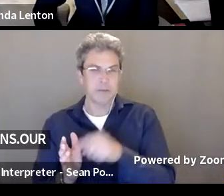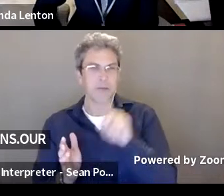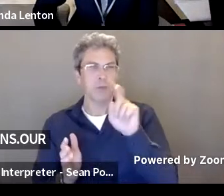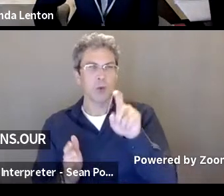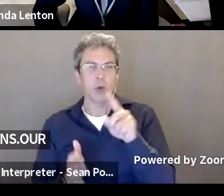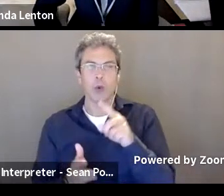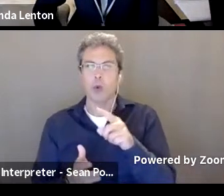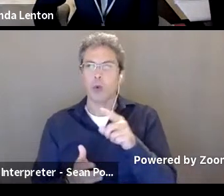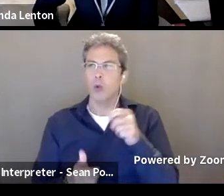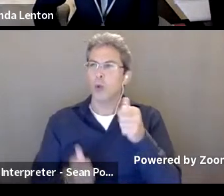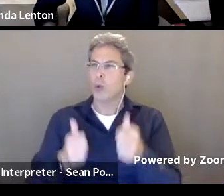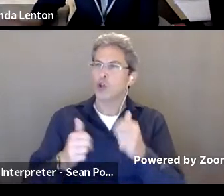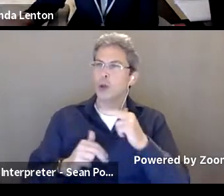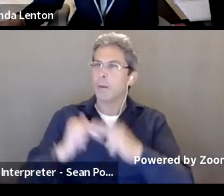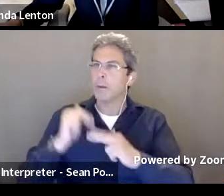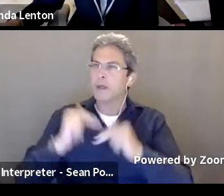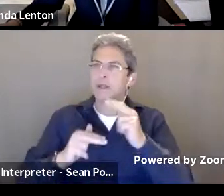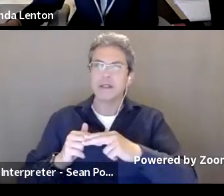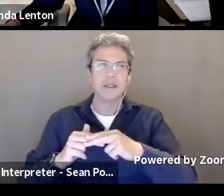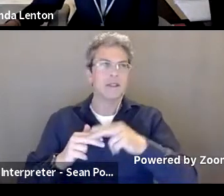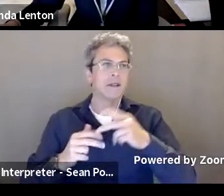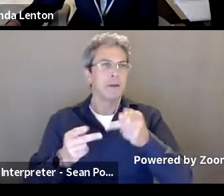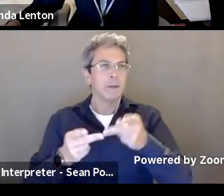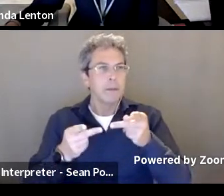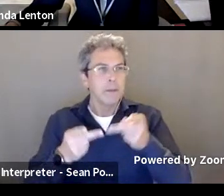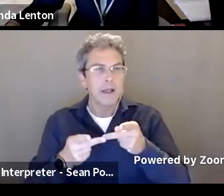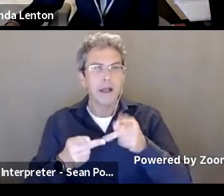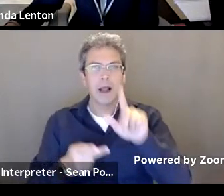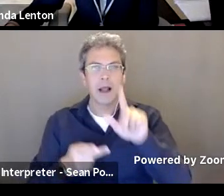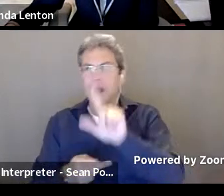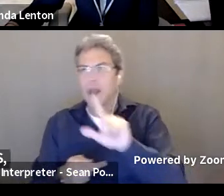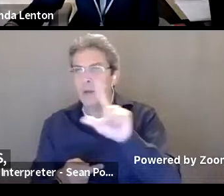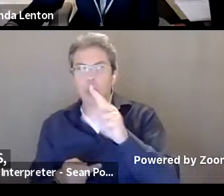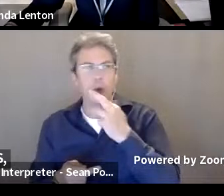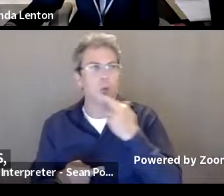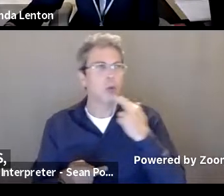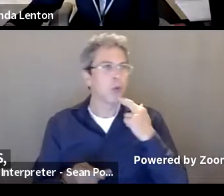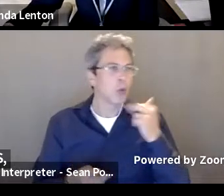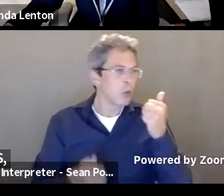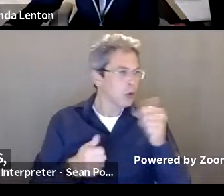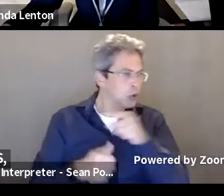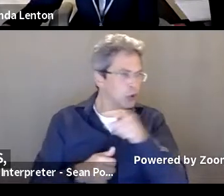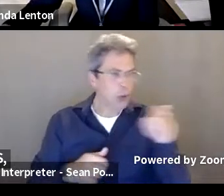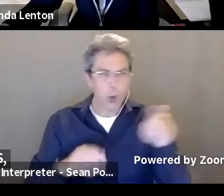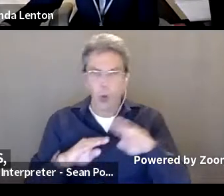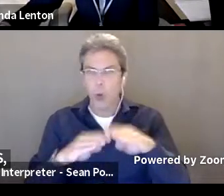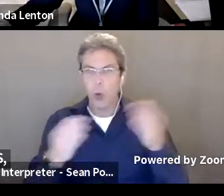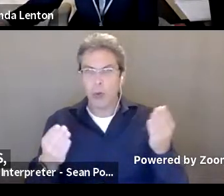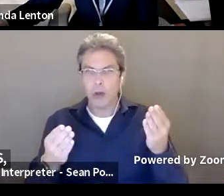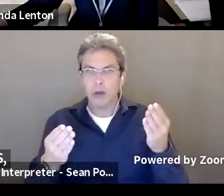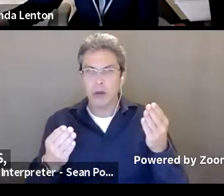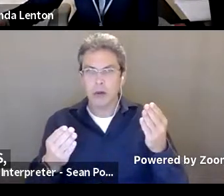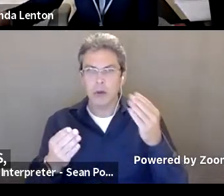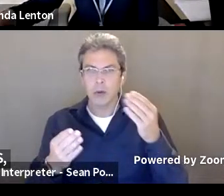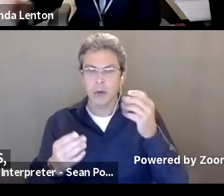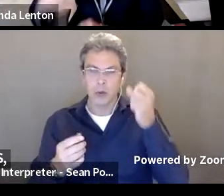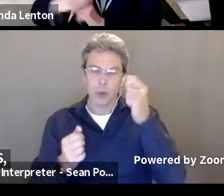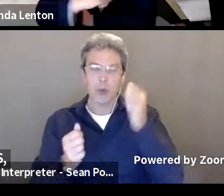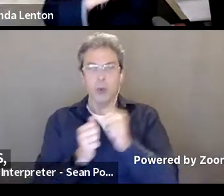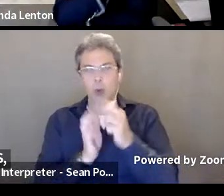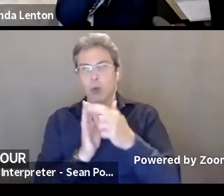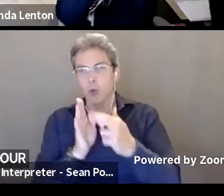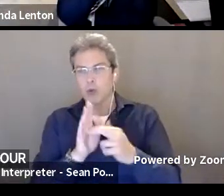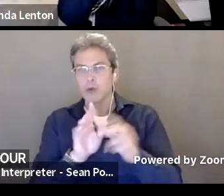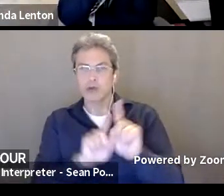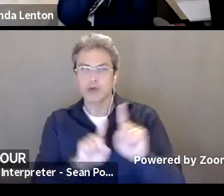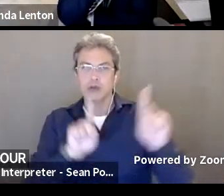which buildings, facilities, libraries, restaurants will be open on our campuses with social distancing. I